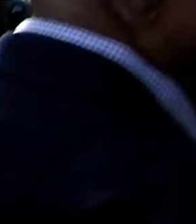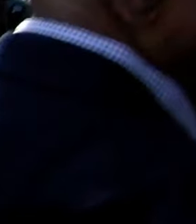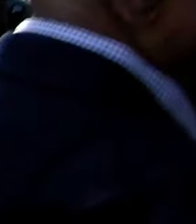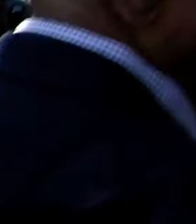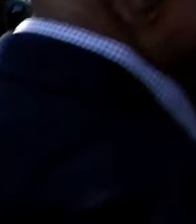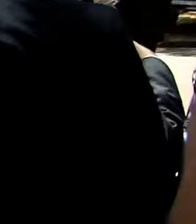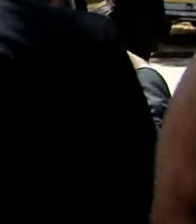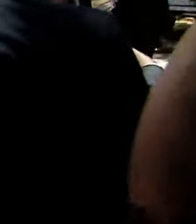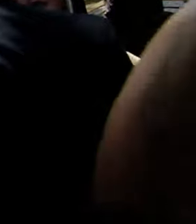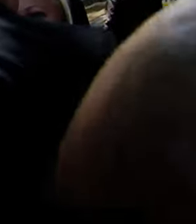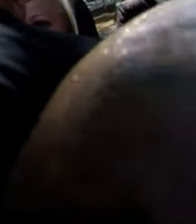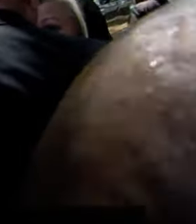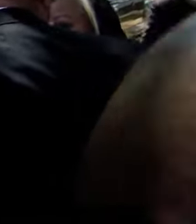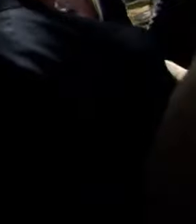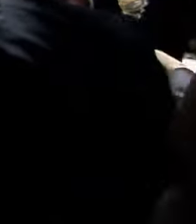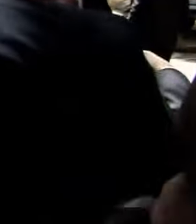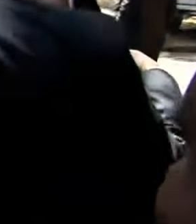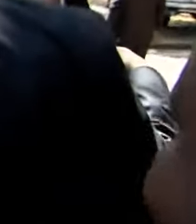say something.